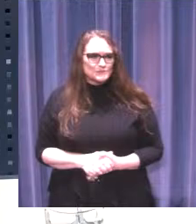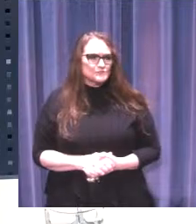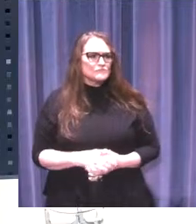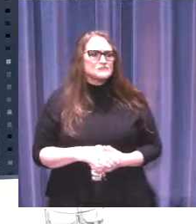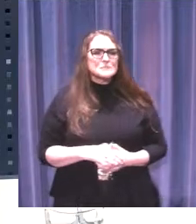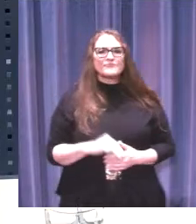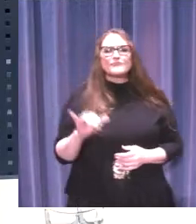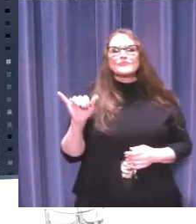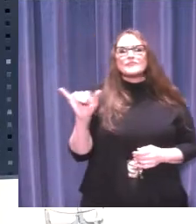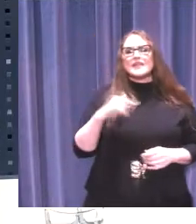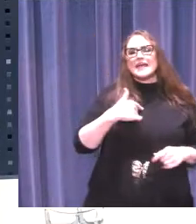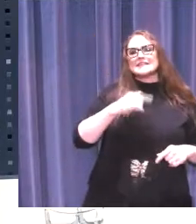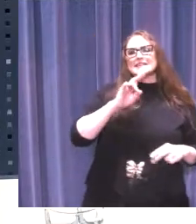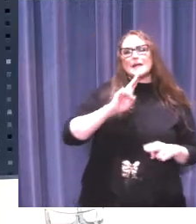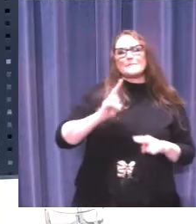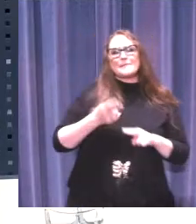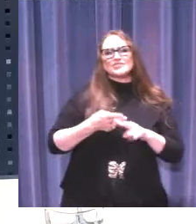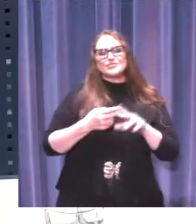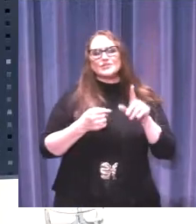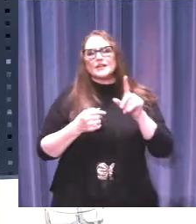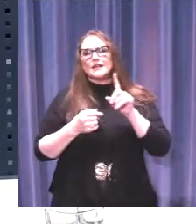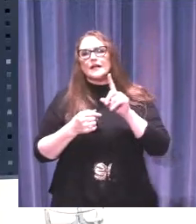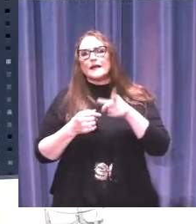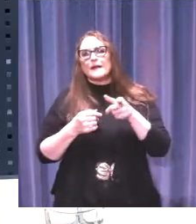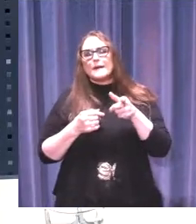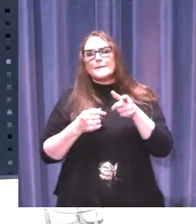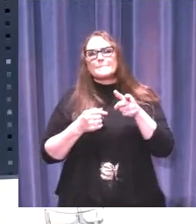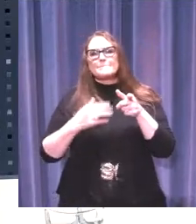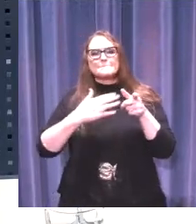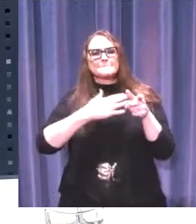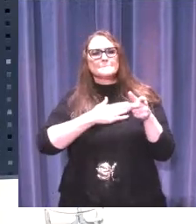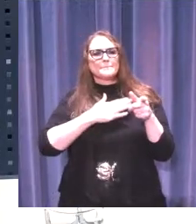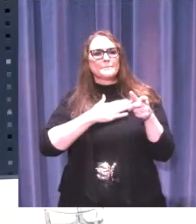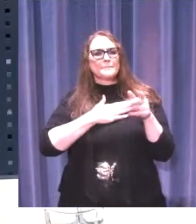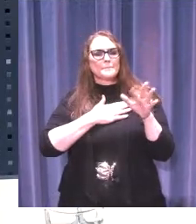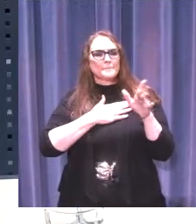Well, as I mentioned in my